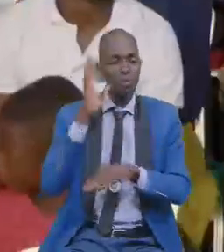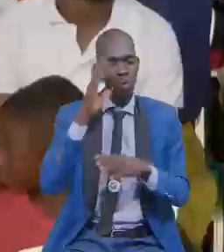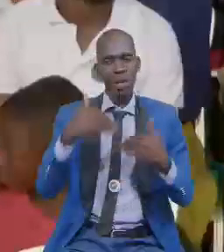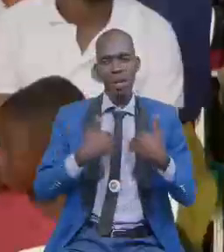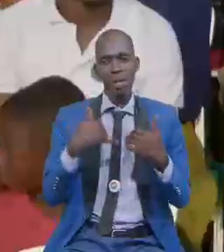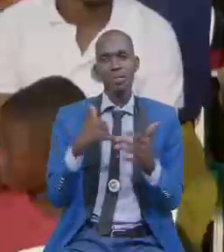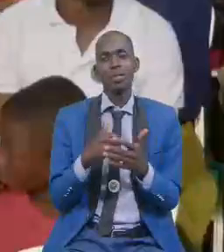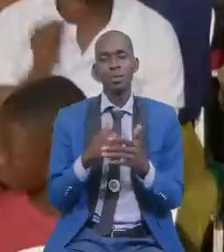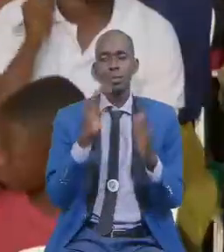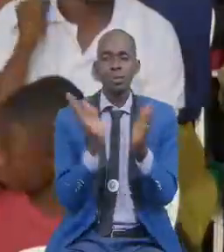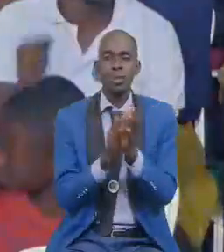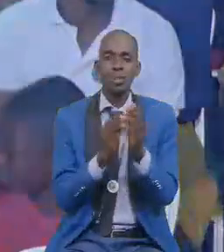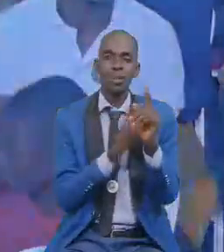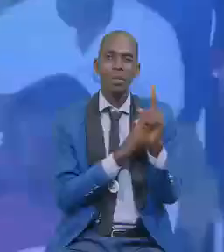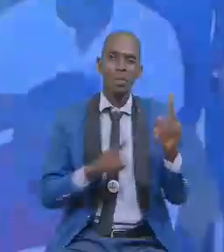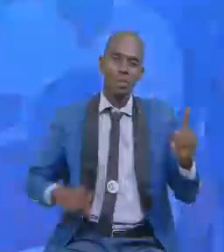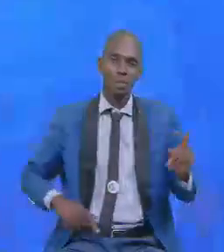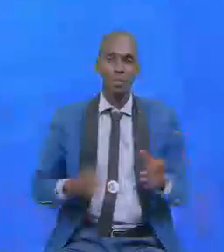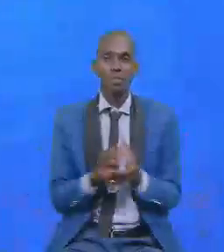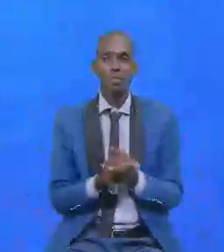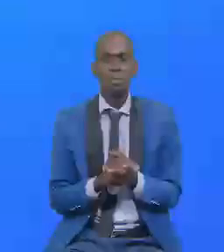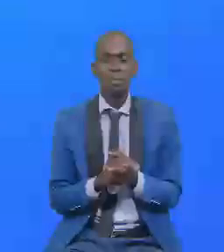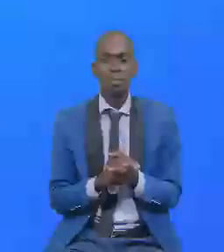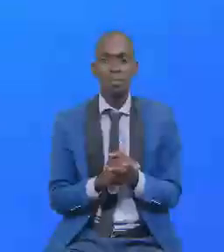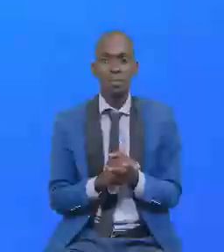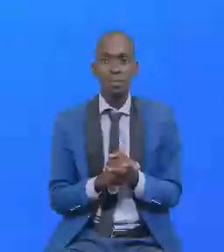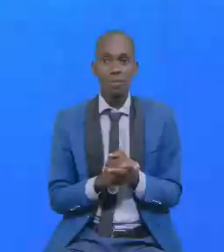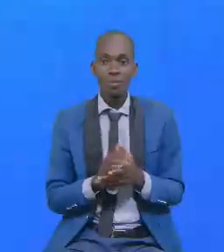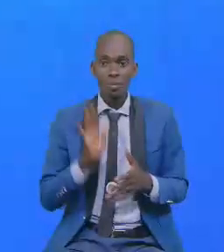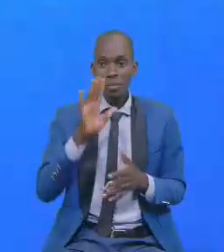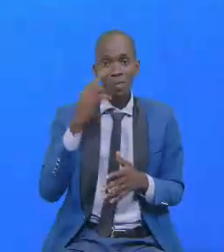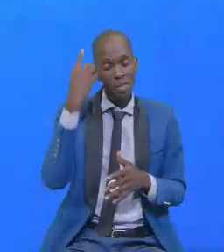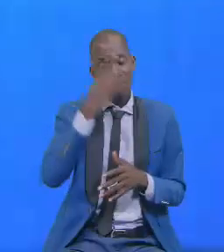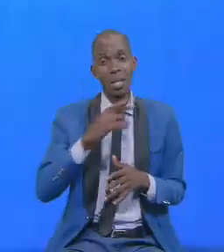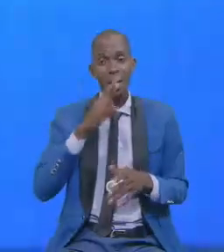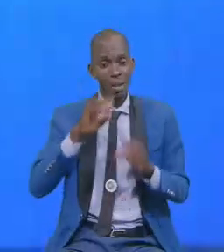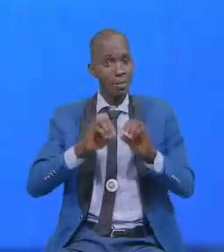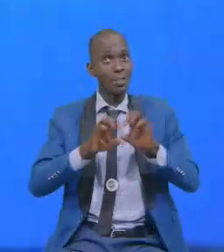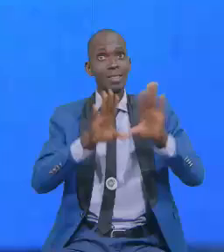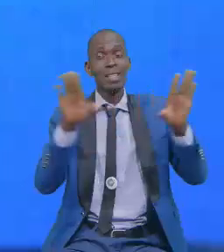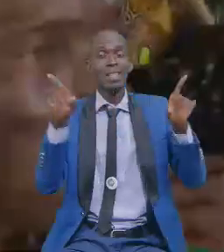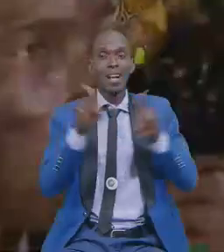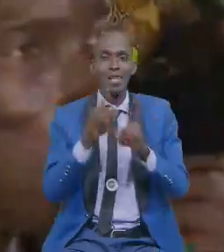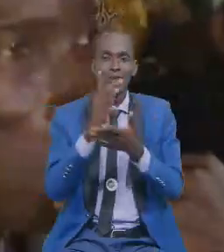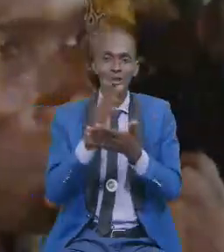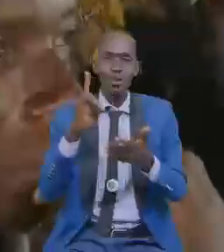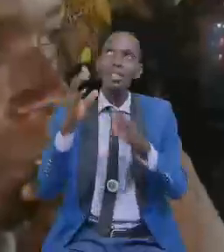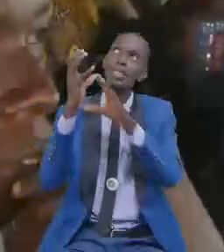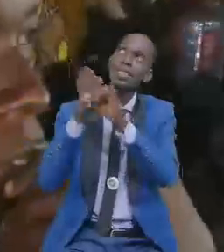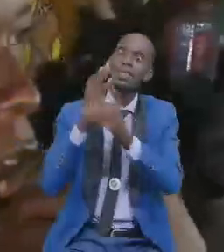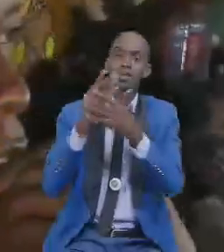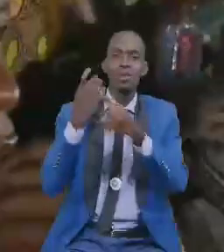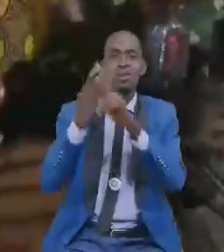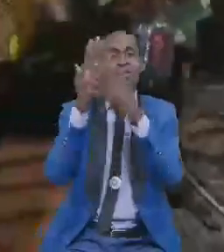Praise the Lord. Your faces are shining already as somebody getting something from God.